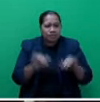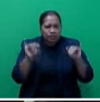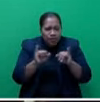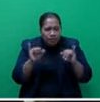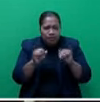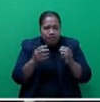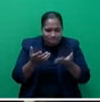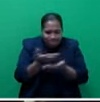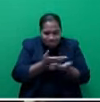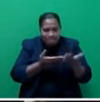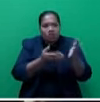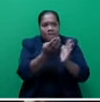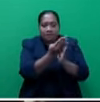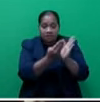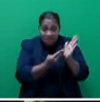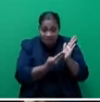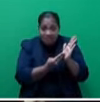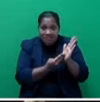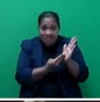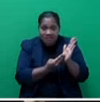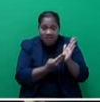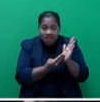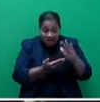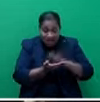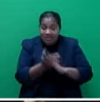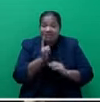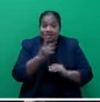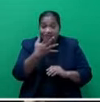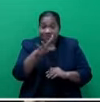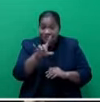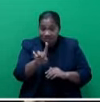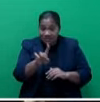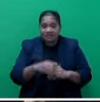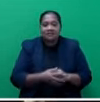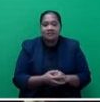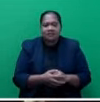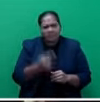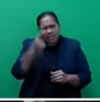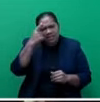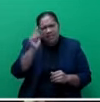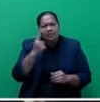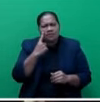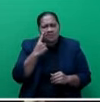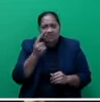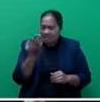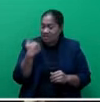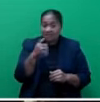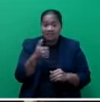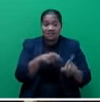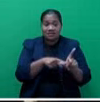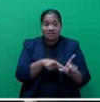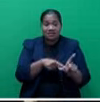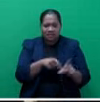consideration of bills under Order 51, but I think what we've seen in the last 6 years,